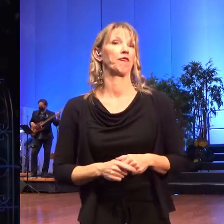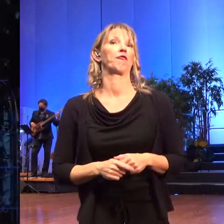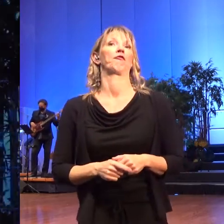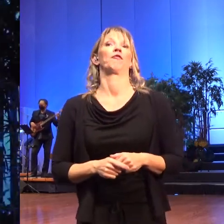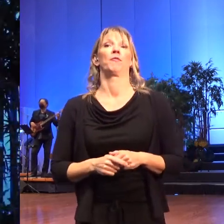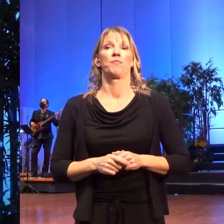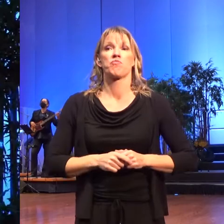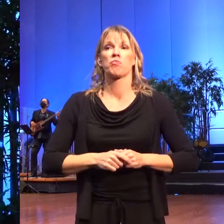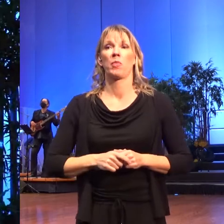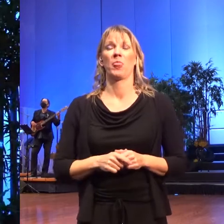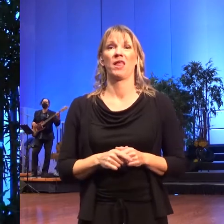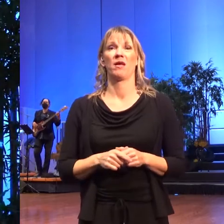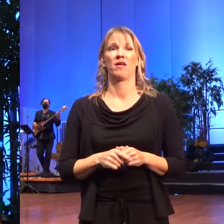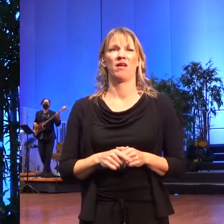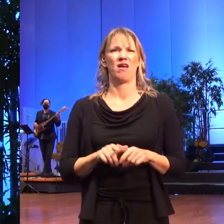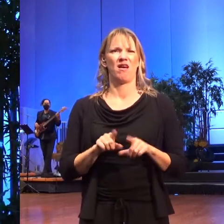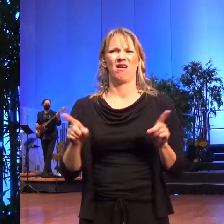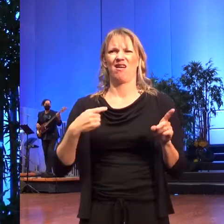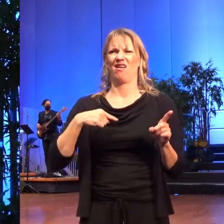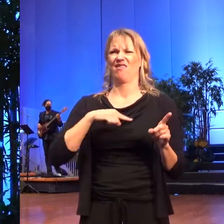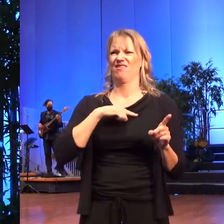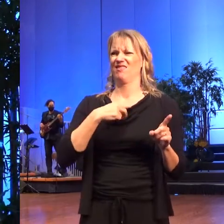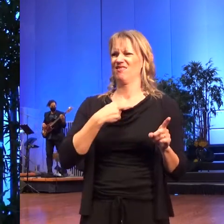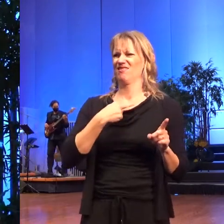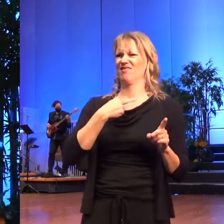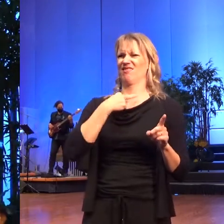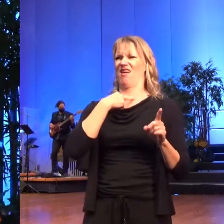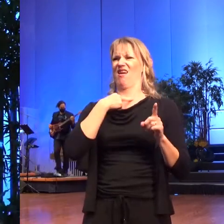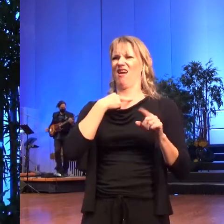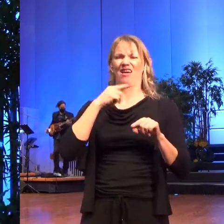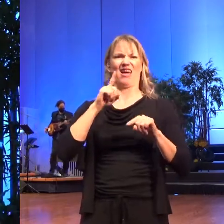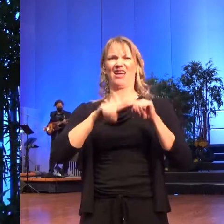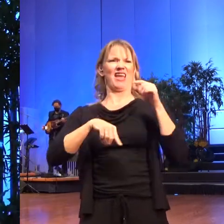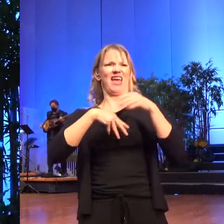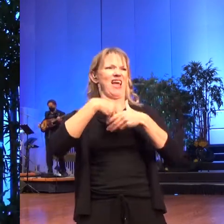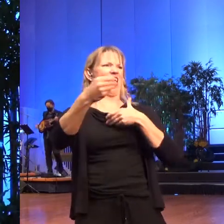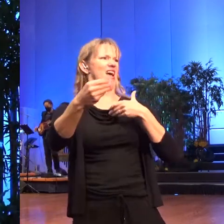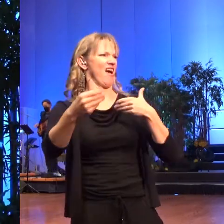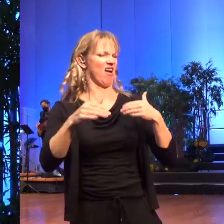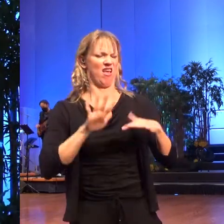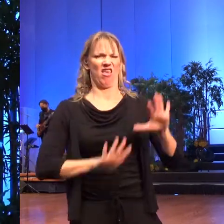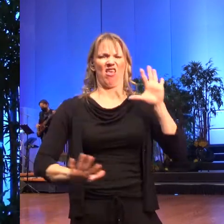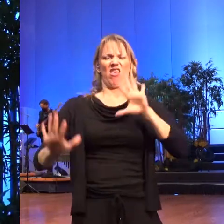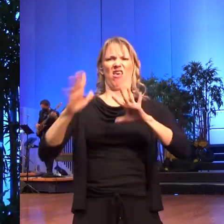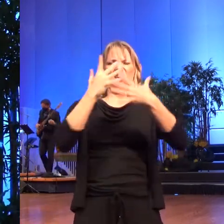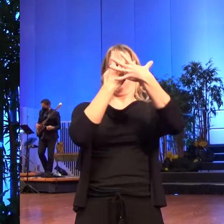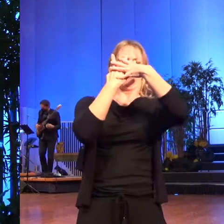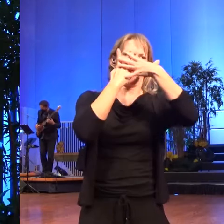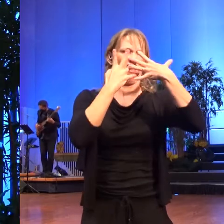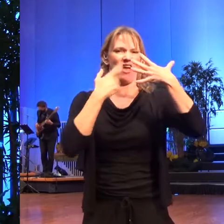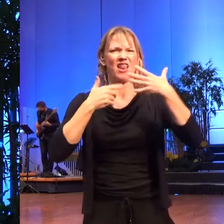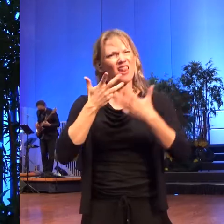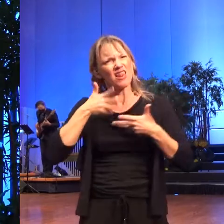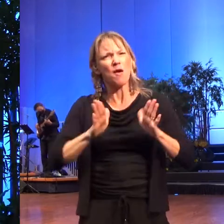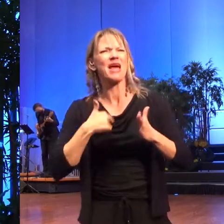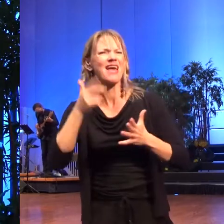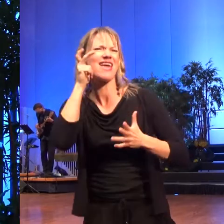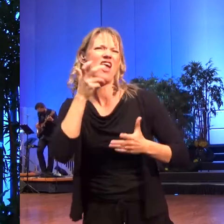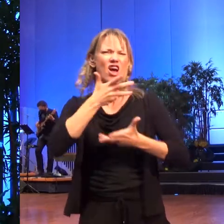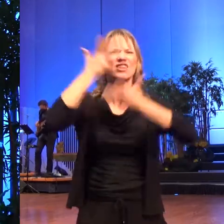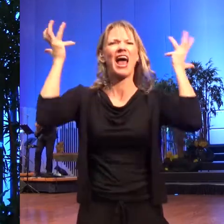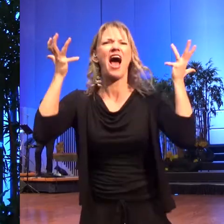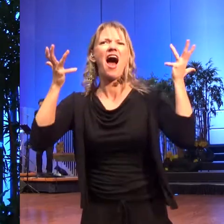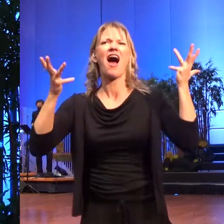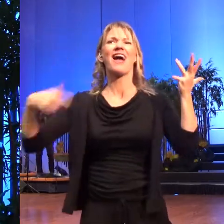While they're jangling the keys and rattling the cage and we can't get out, let me hear you shout. They